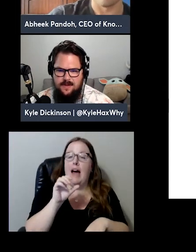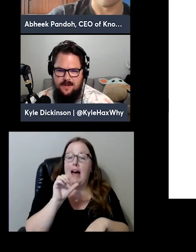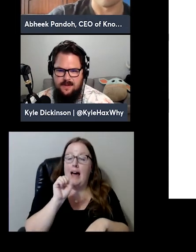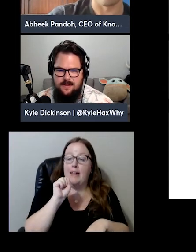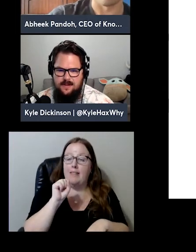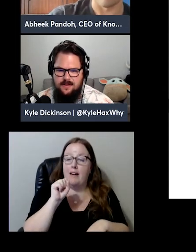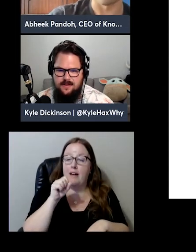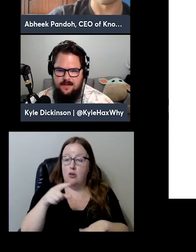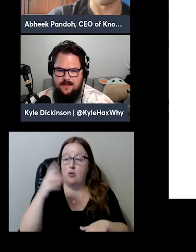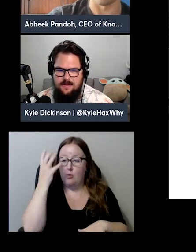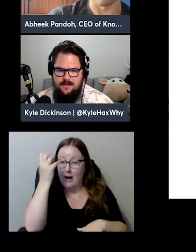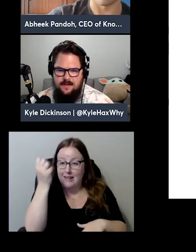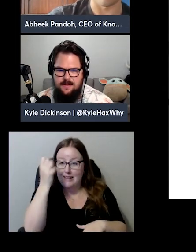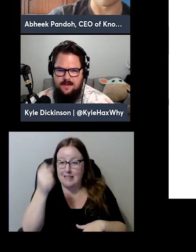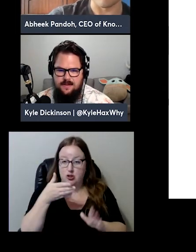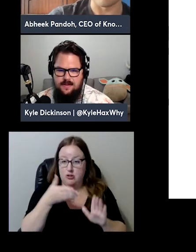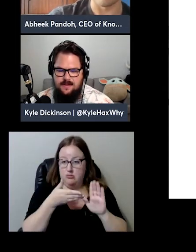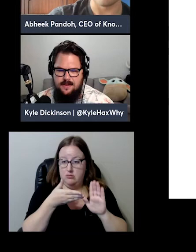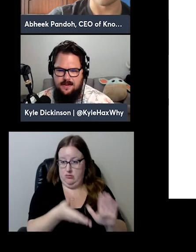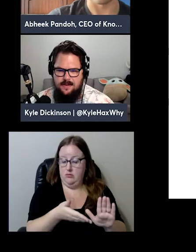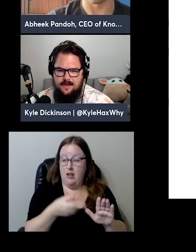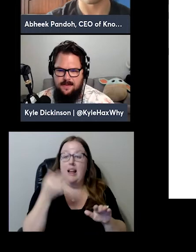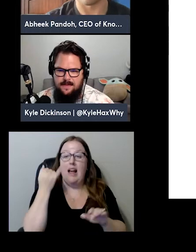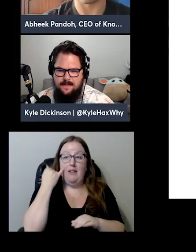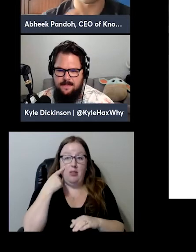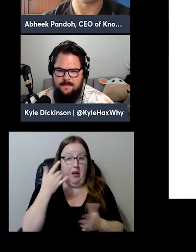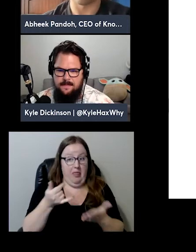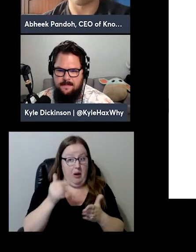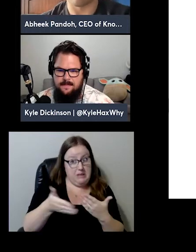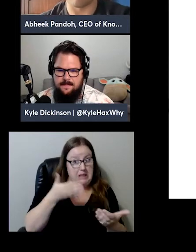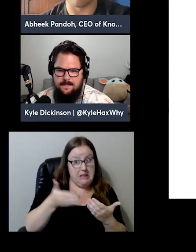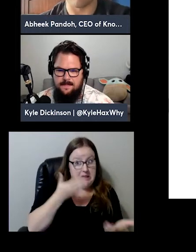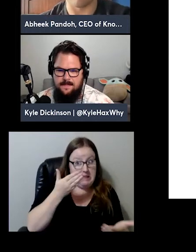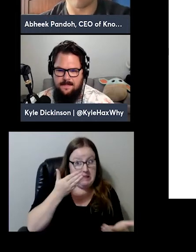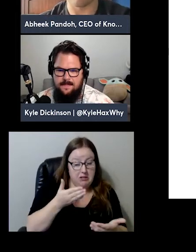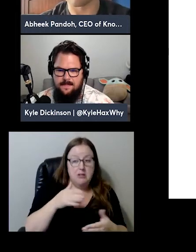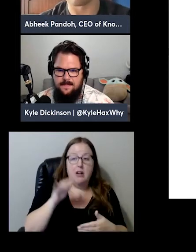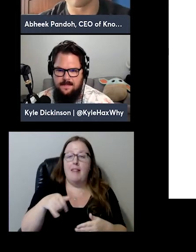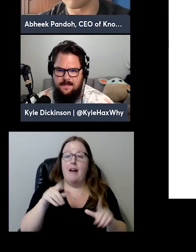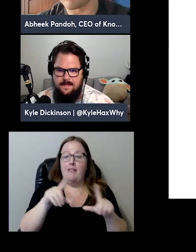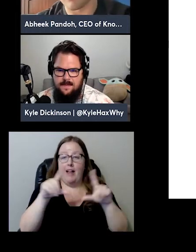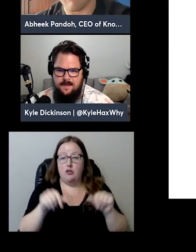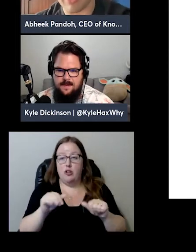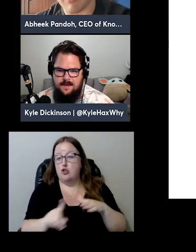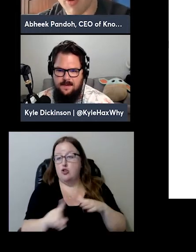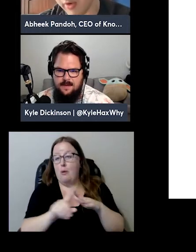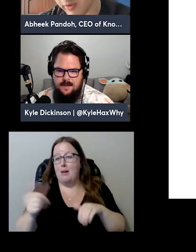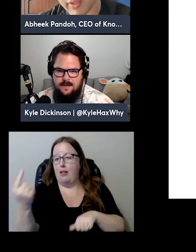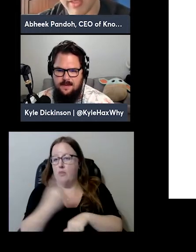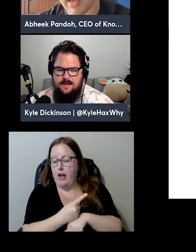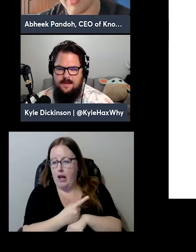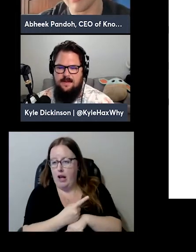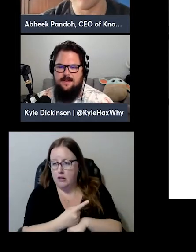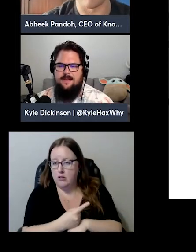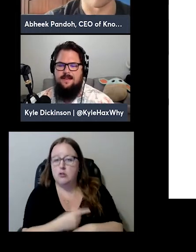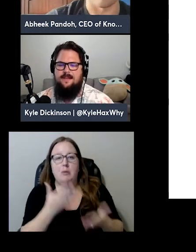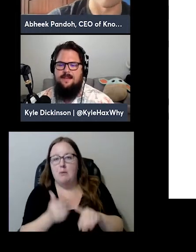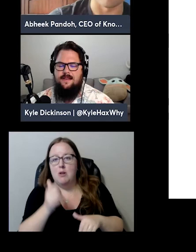So if you thought that was easy, you can have this flashcard show up in another day. So you come back tomorrow and you'll see it